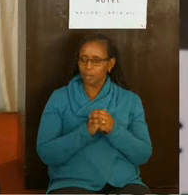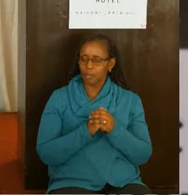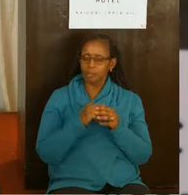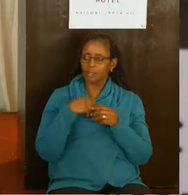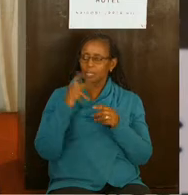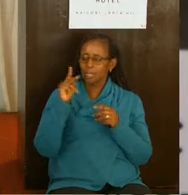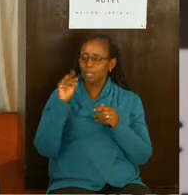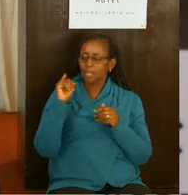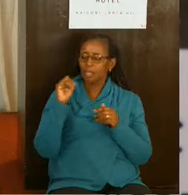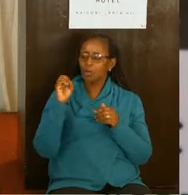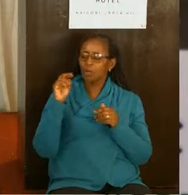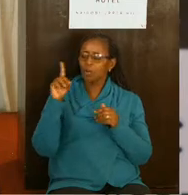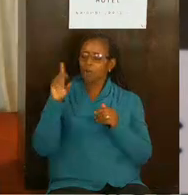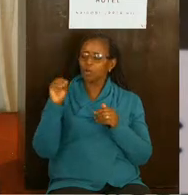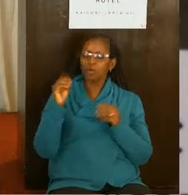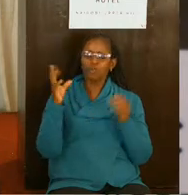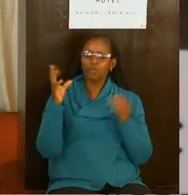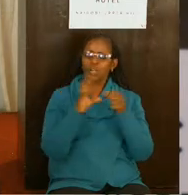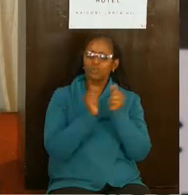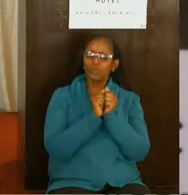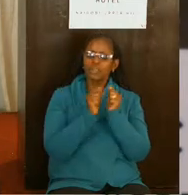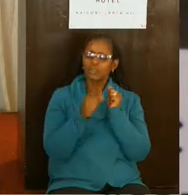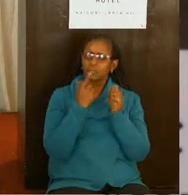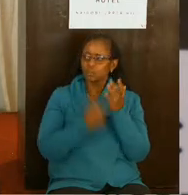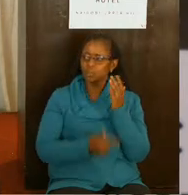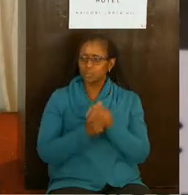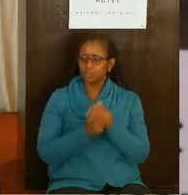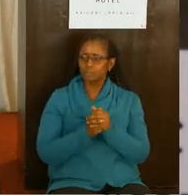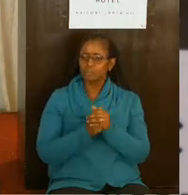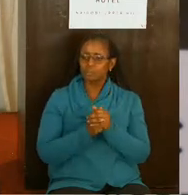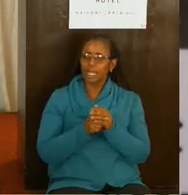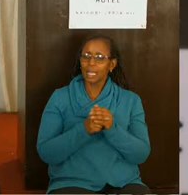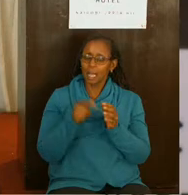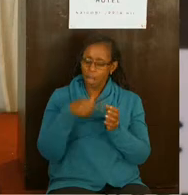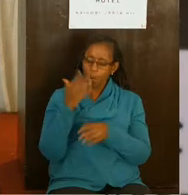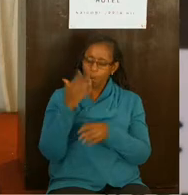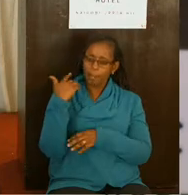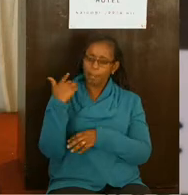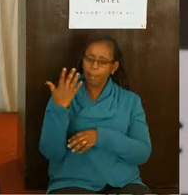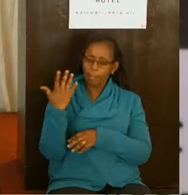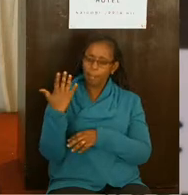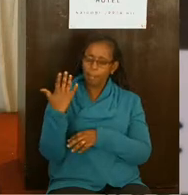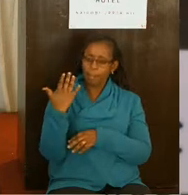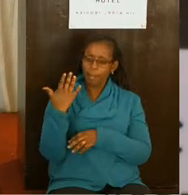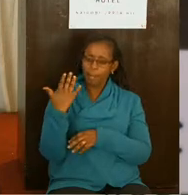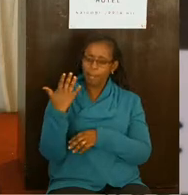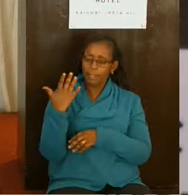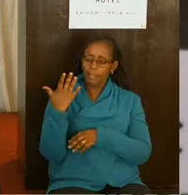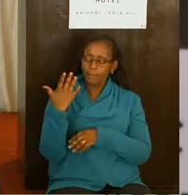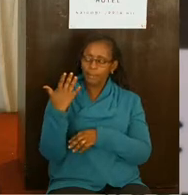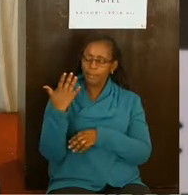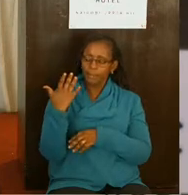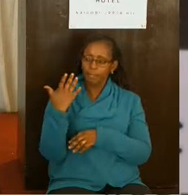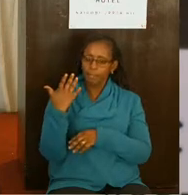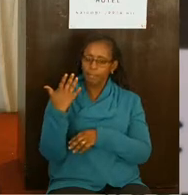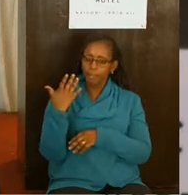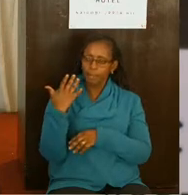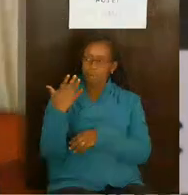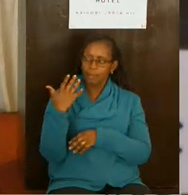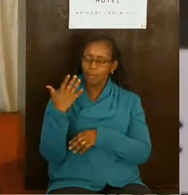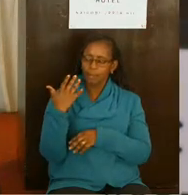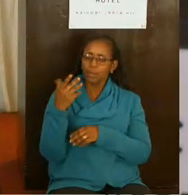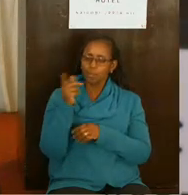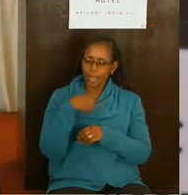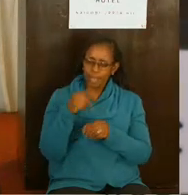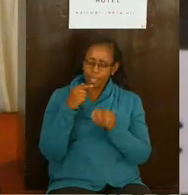the kiondo have to do with it so in our position paper we conceptualized nurturing of